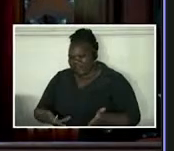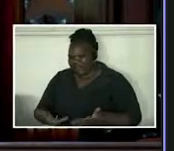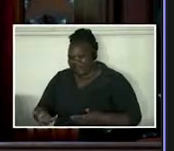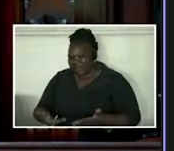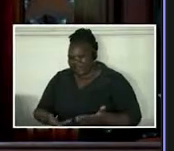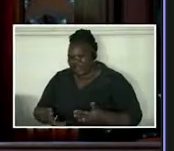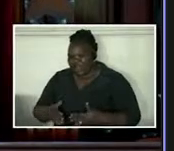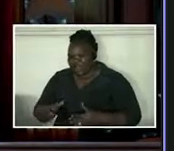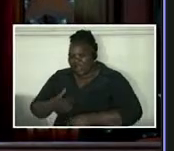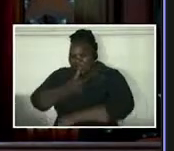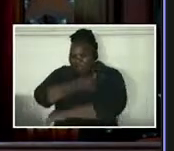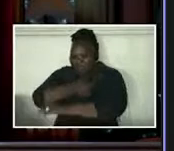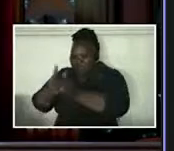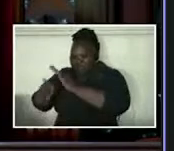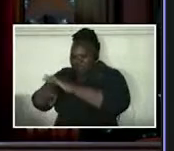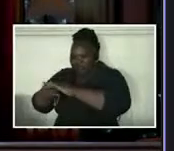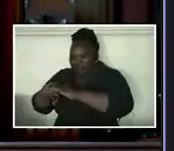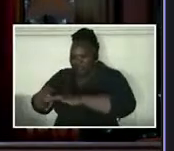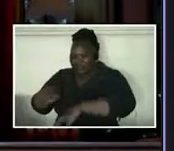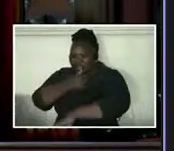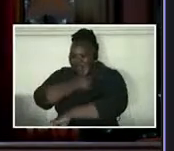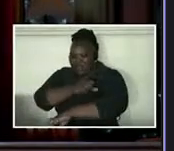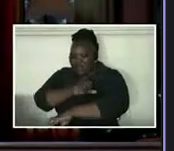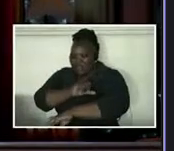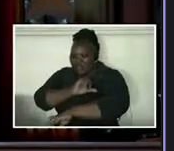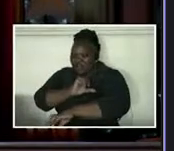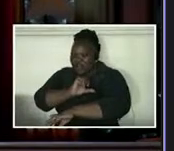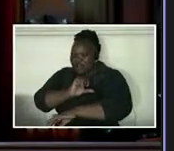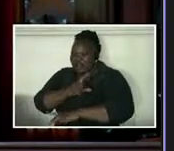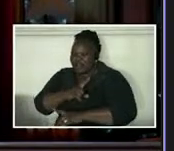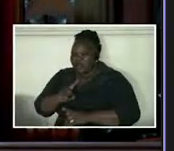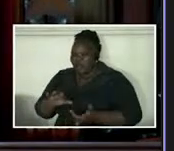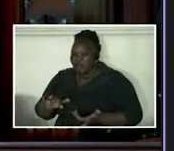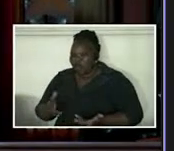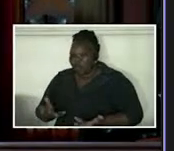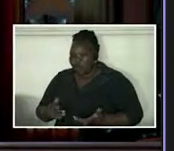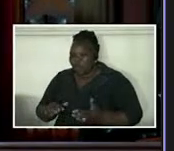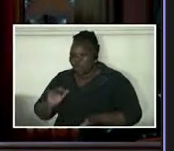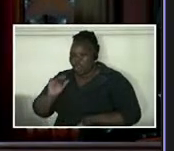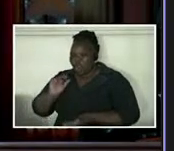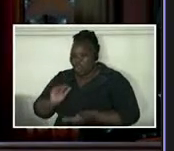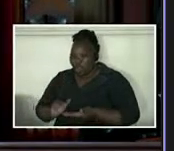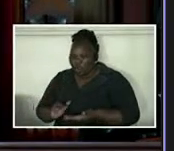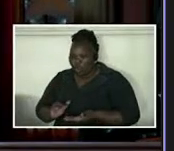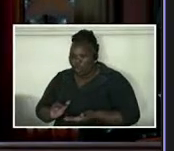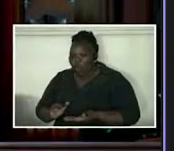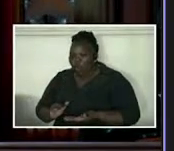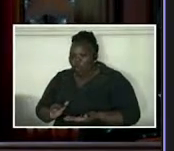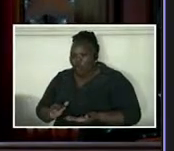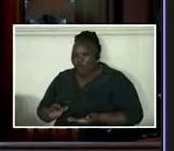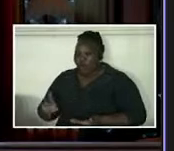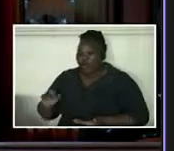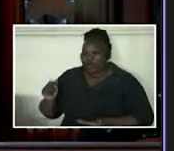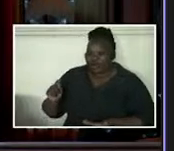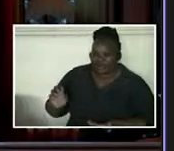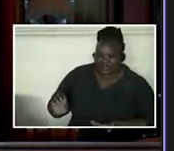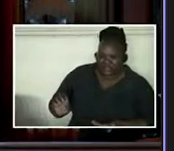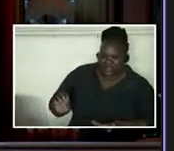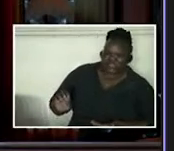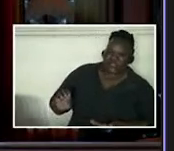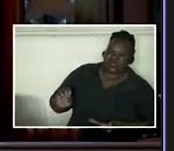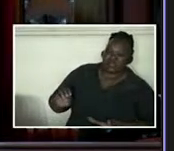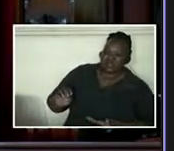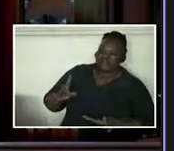hospitals across the province particularly when there is a trend of low-bed occupancy race rage and low demand for